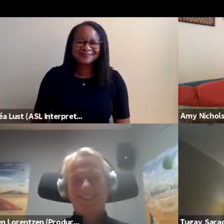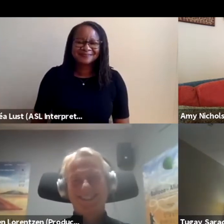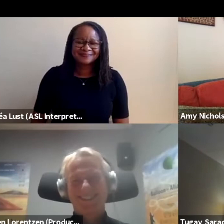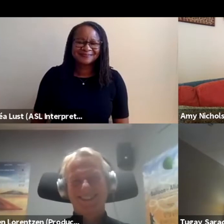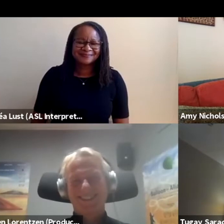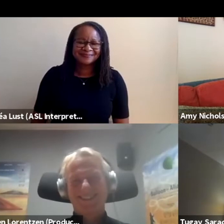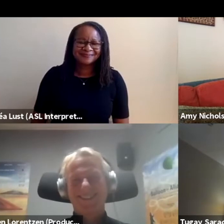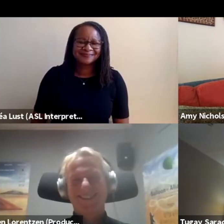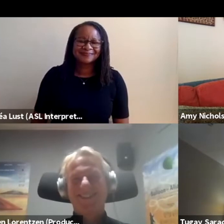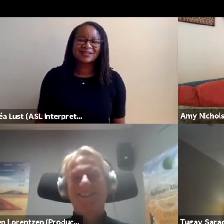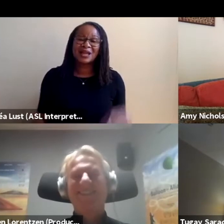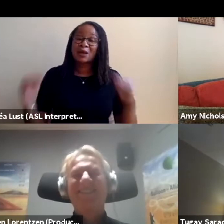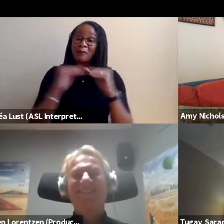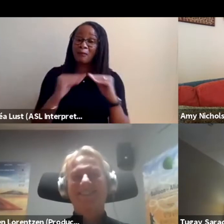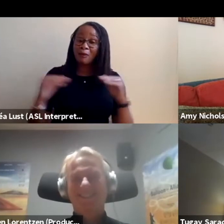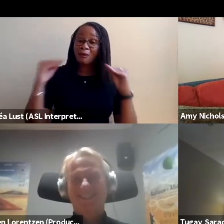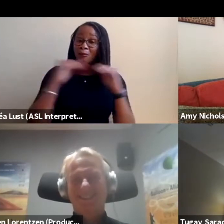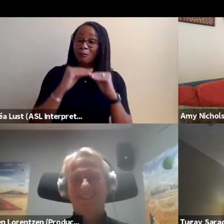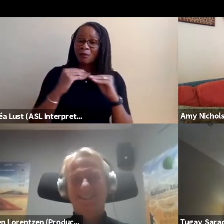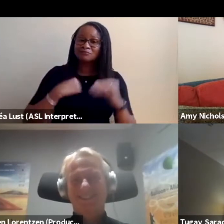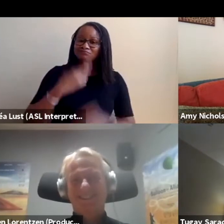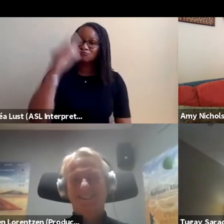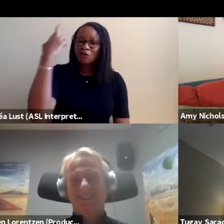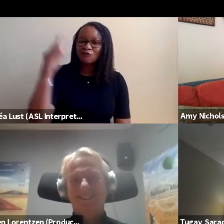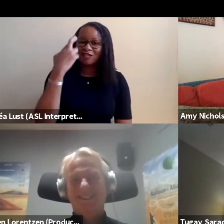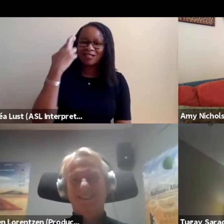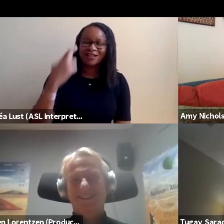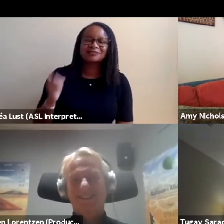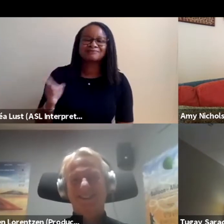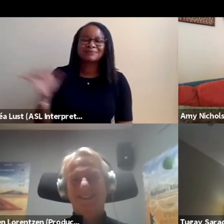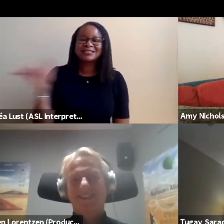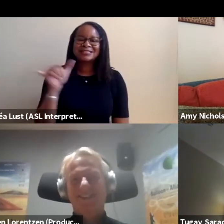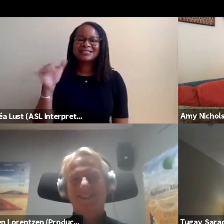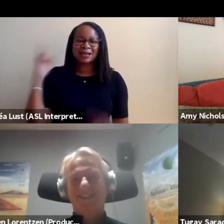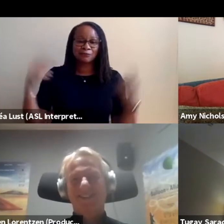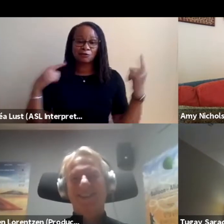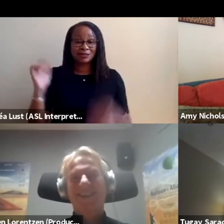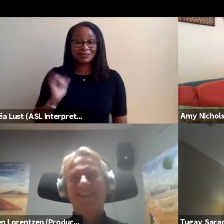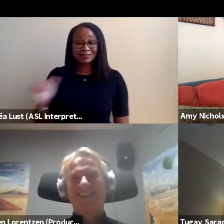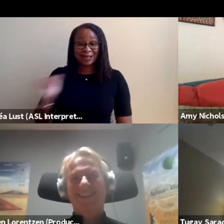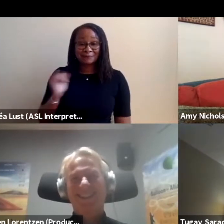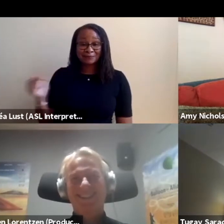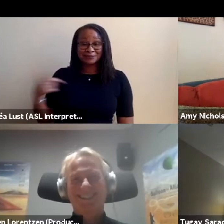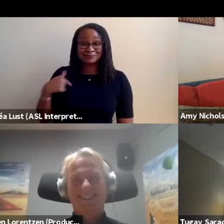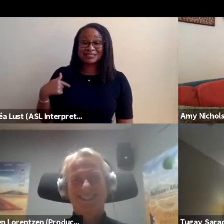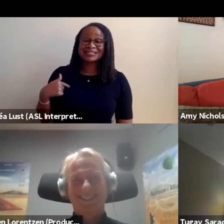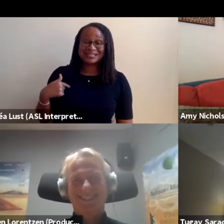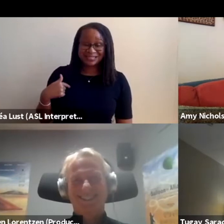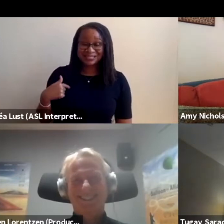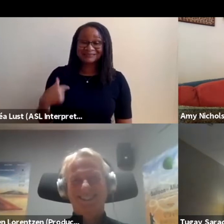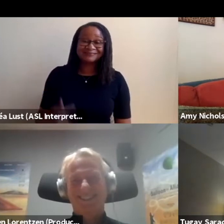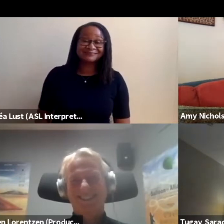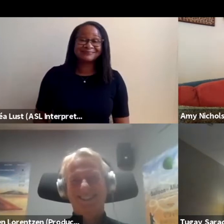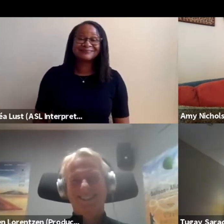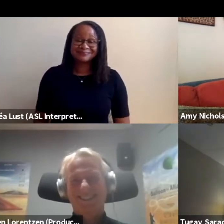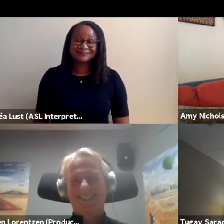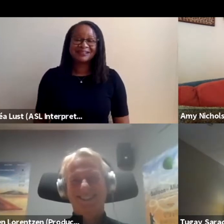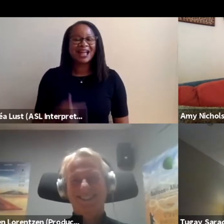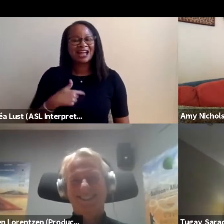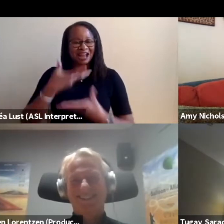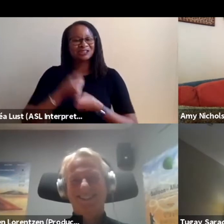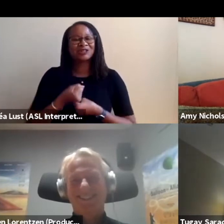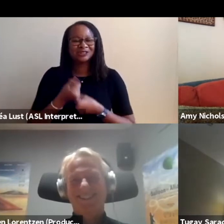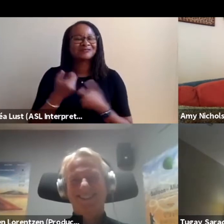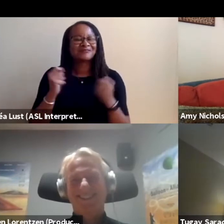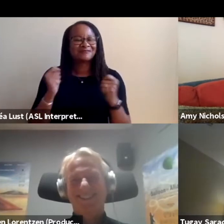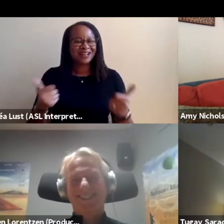and more I realized that she's the same crazy like I am, and I trusted her very fast. I